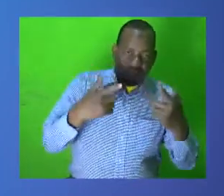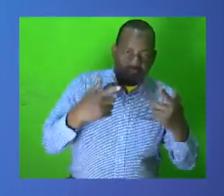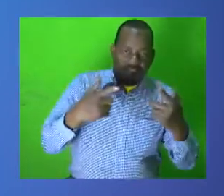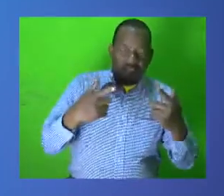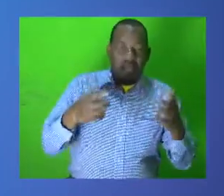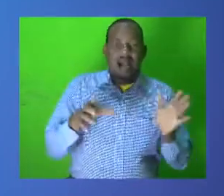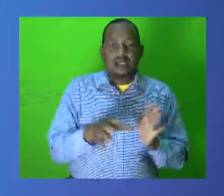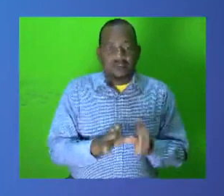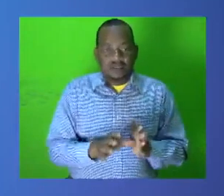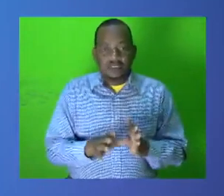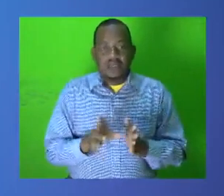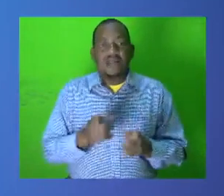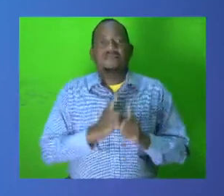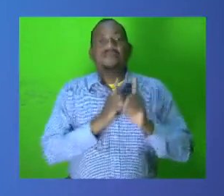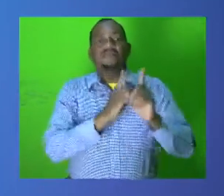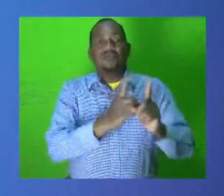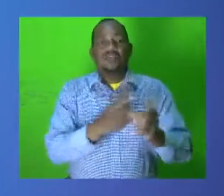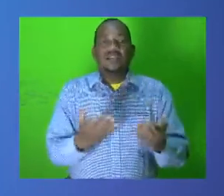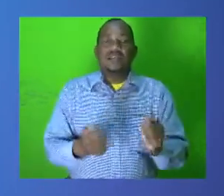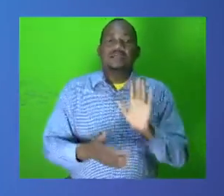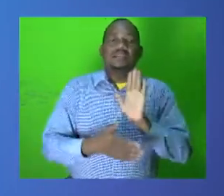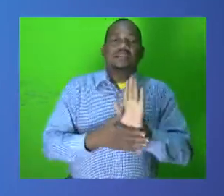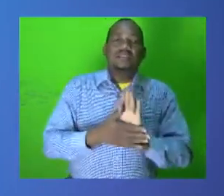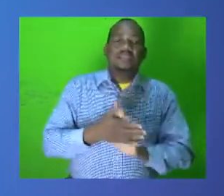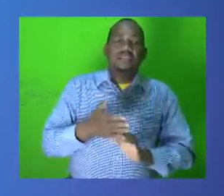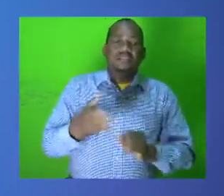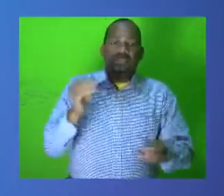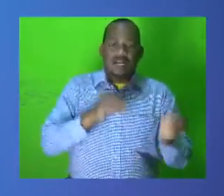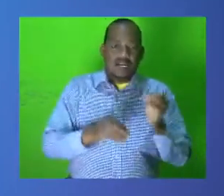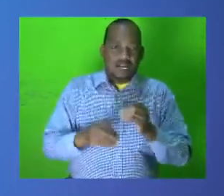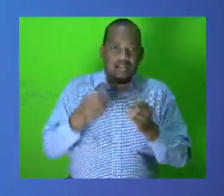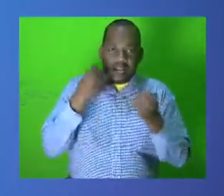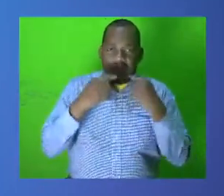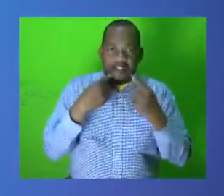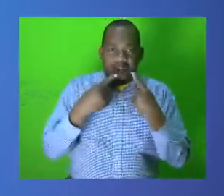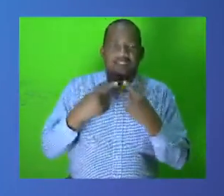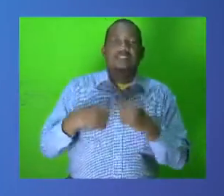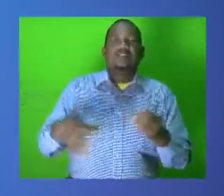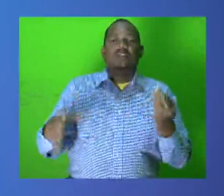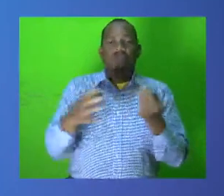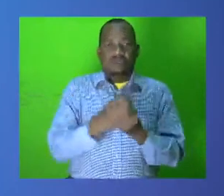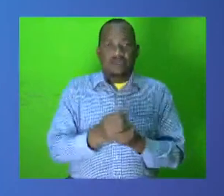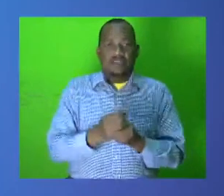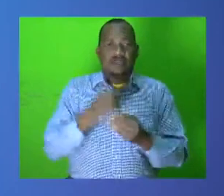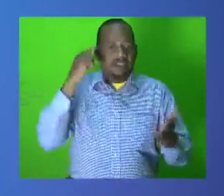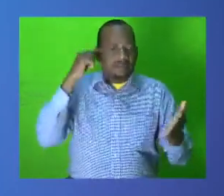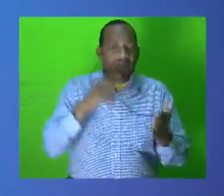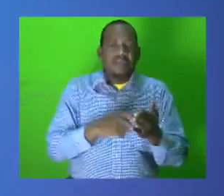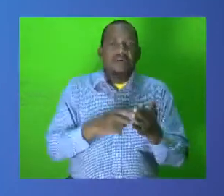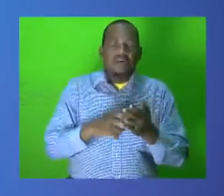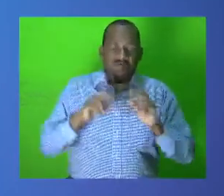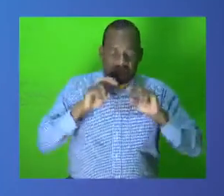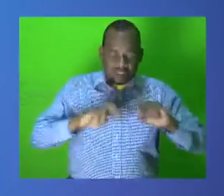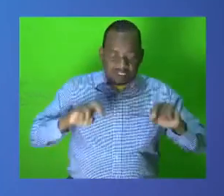students and followers, let's discuss together the meanings of a field research.